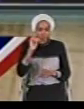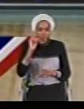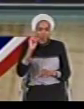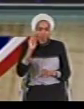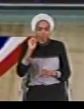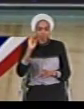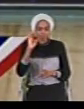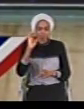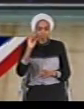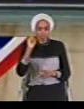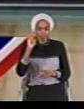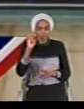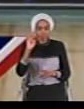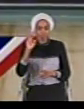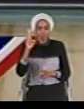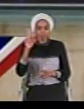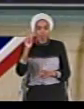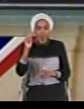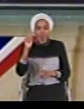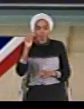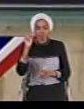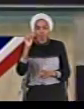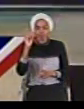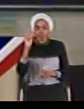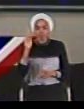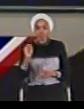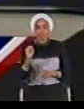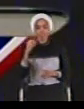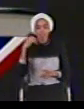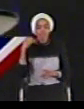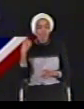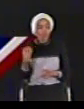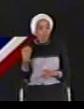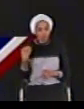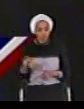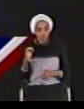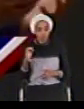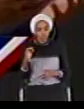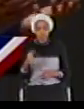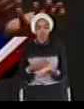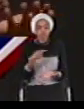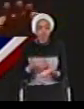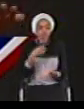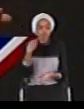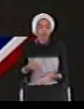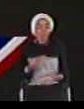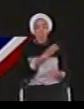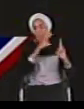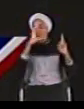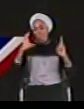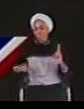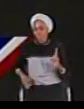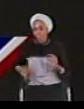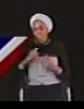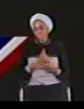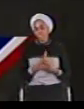gospel of Christ. God wants what is given to